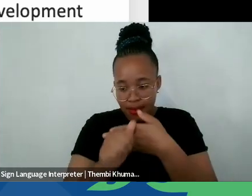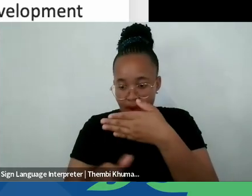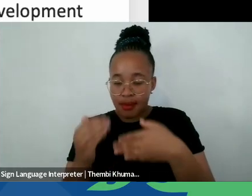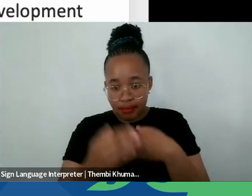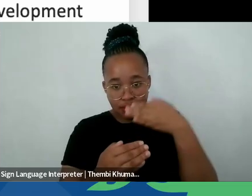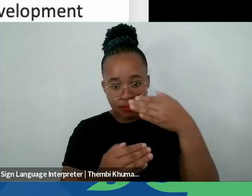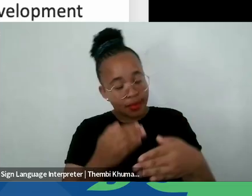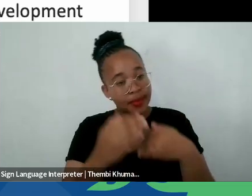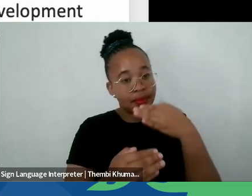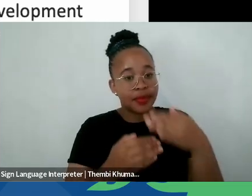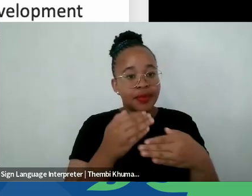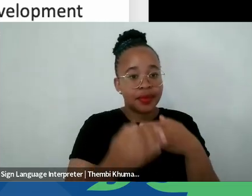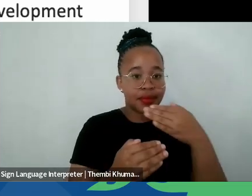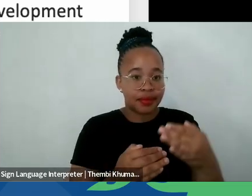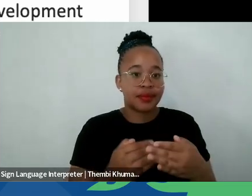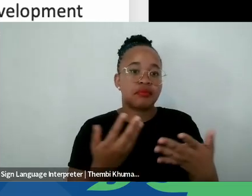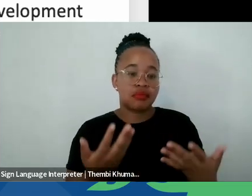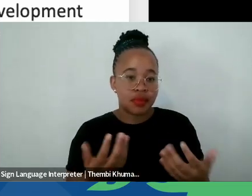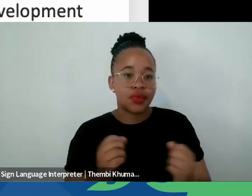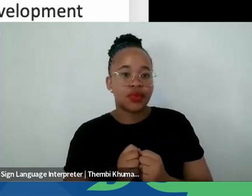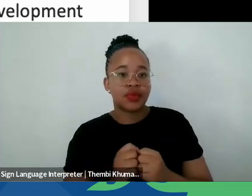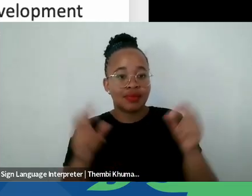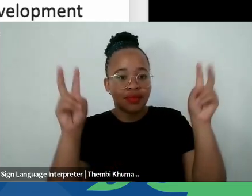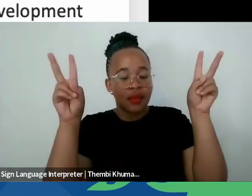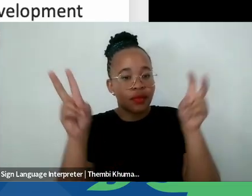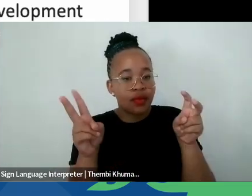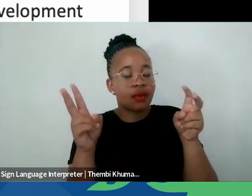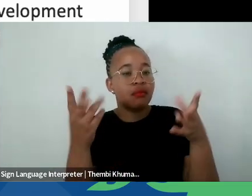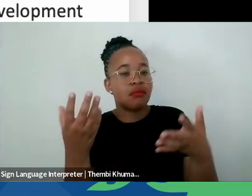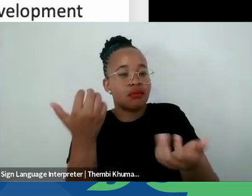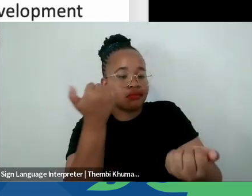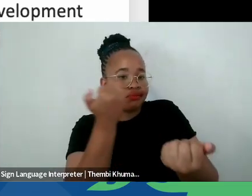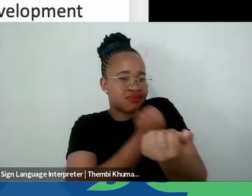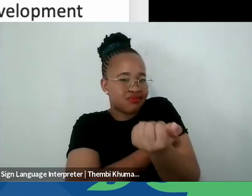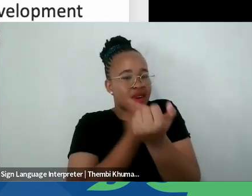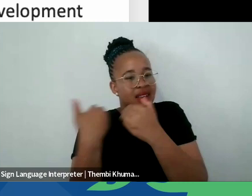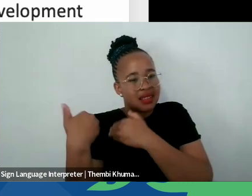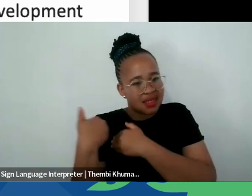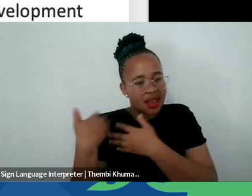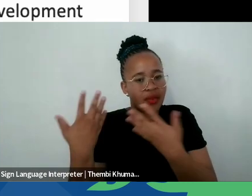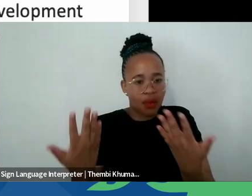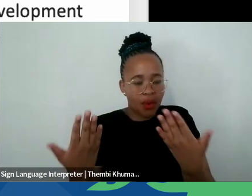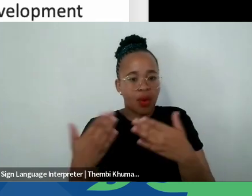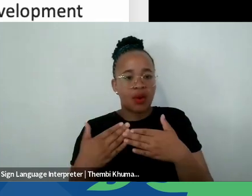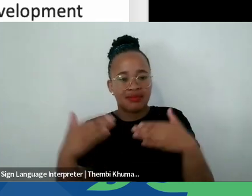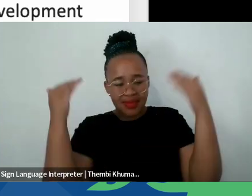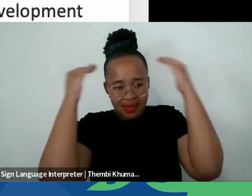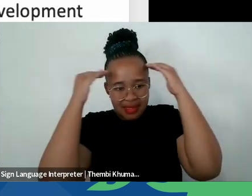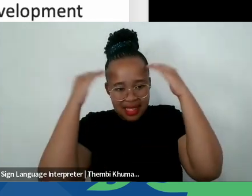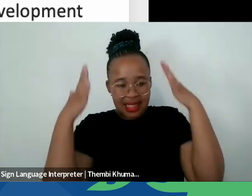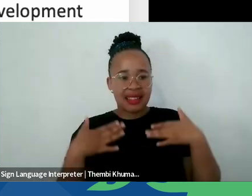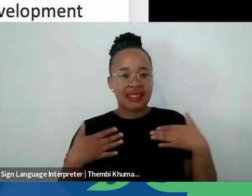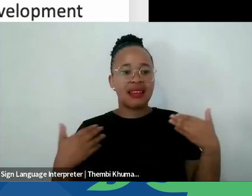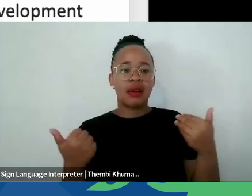basis. You know, we had topics such as polydrug use, safer drug use, mental health conditions, etc.